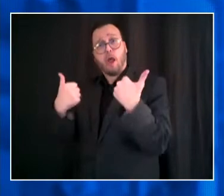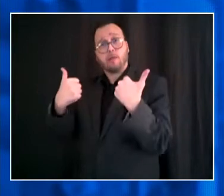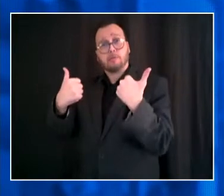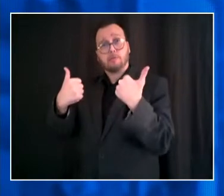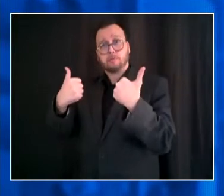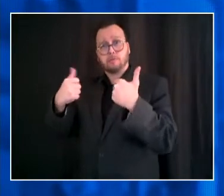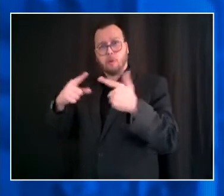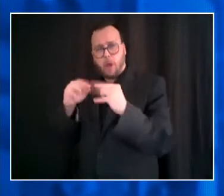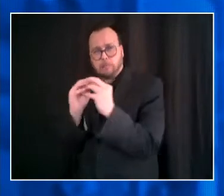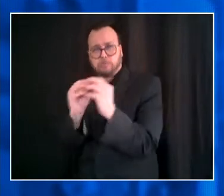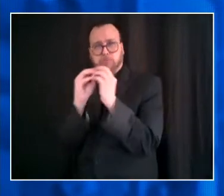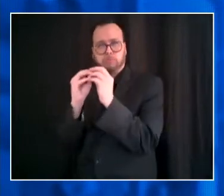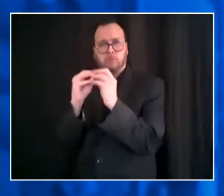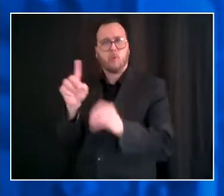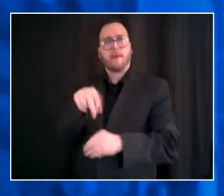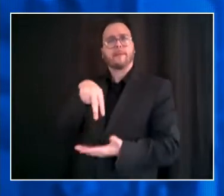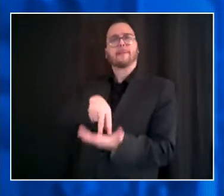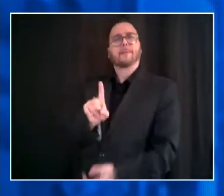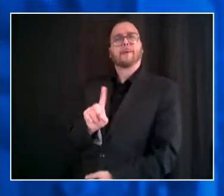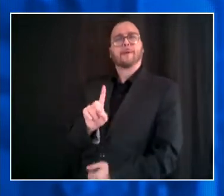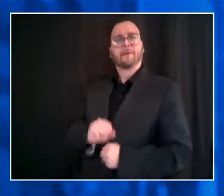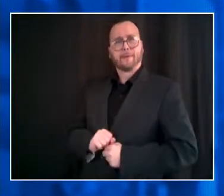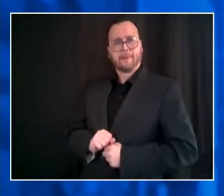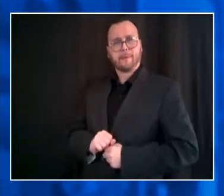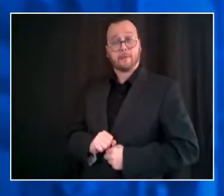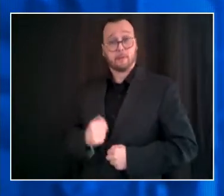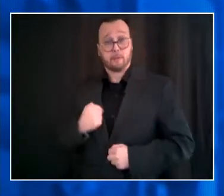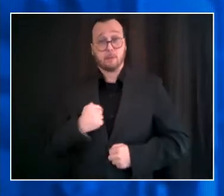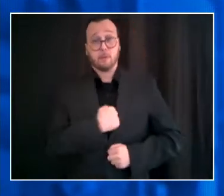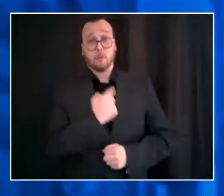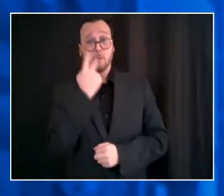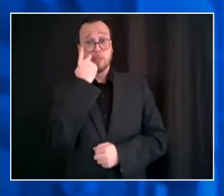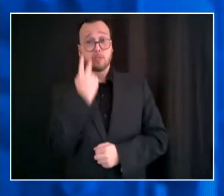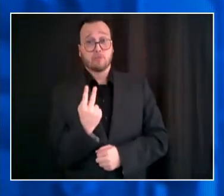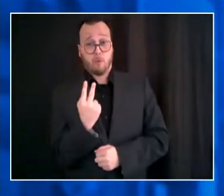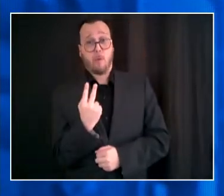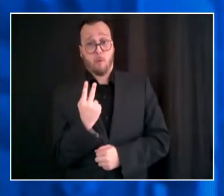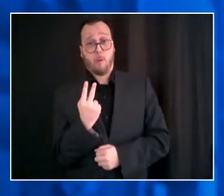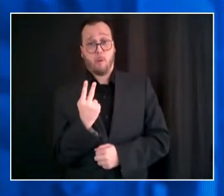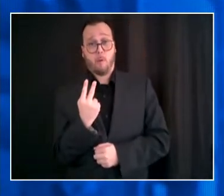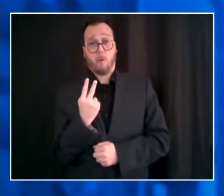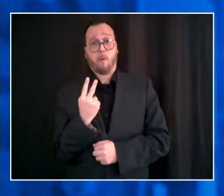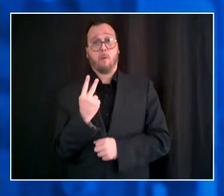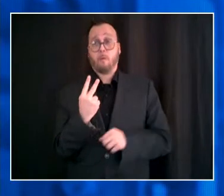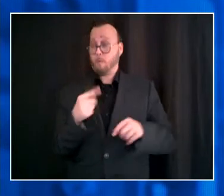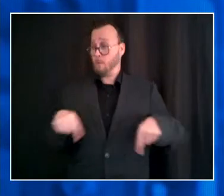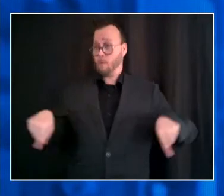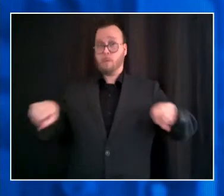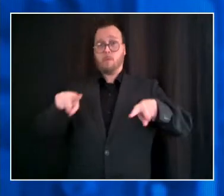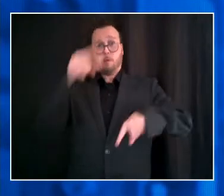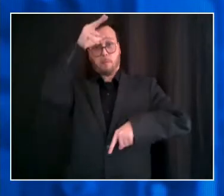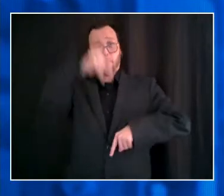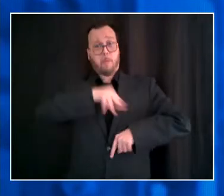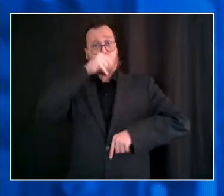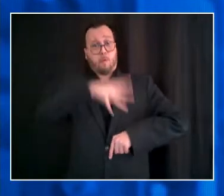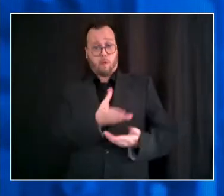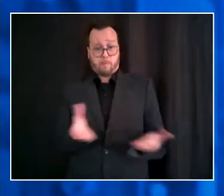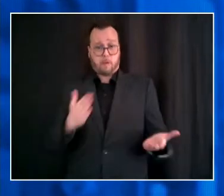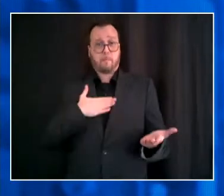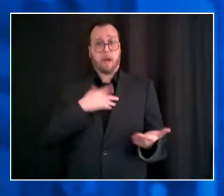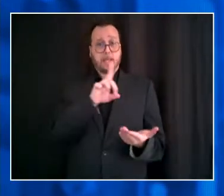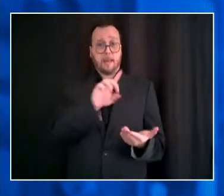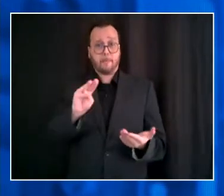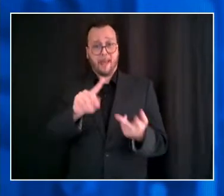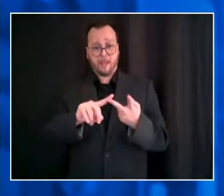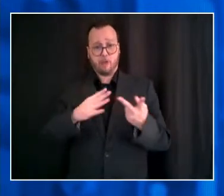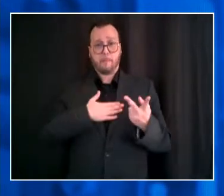controversy. And we saw the measure of these men and women who are my deputy mayors, my chief